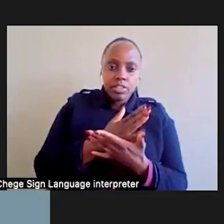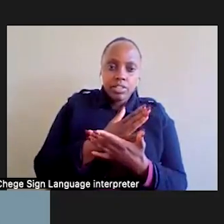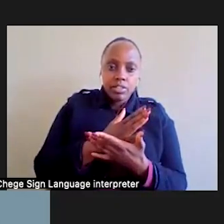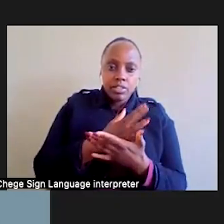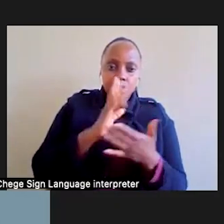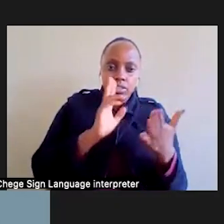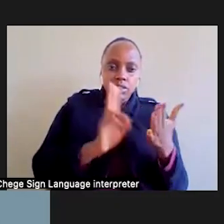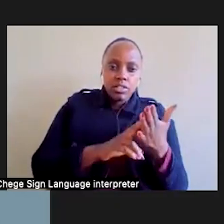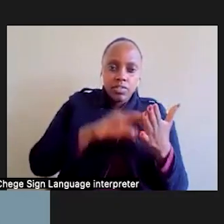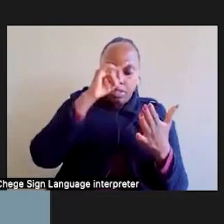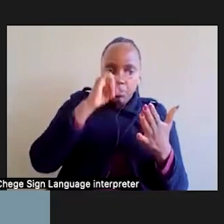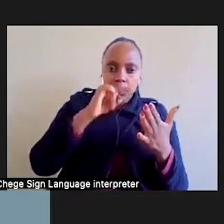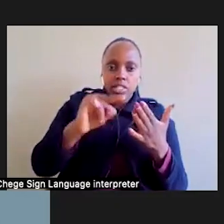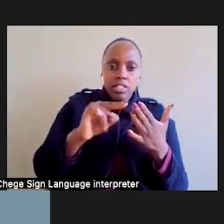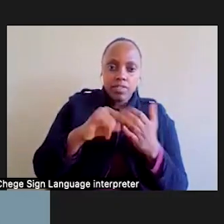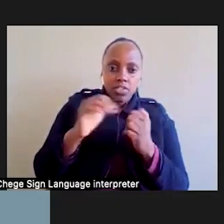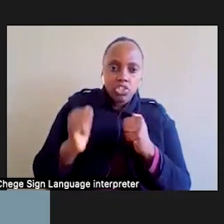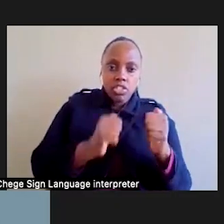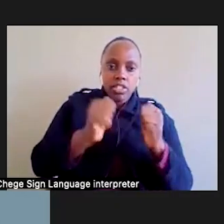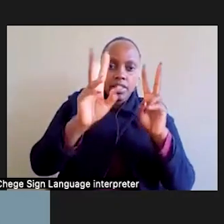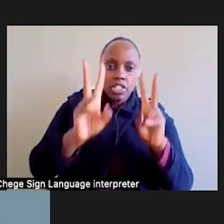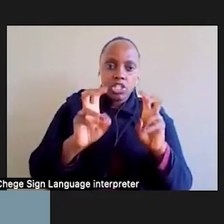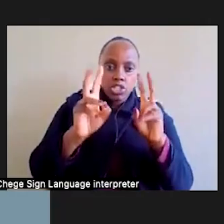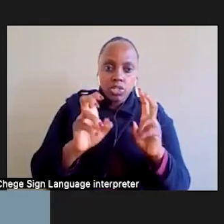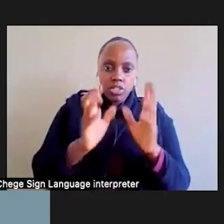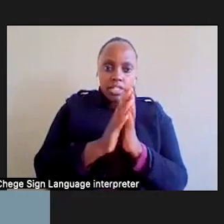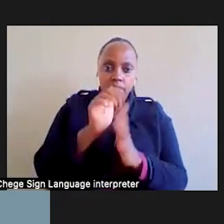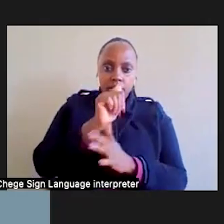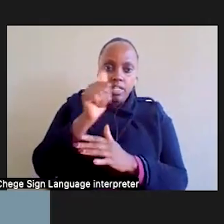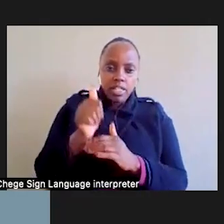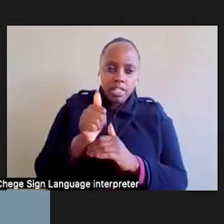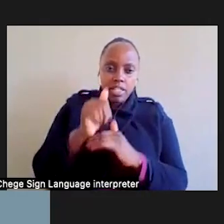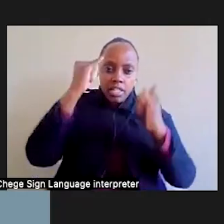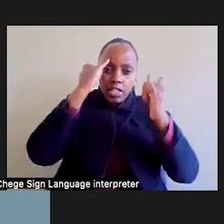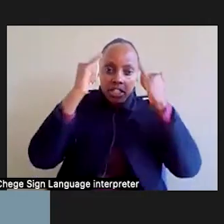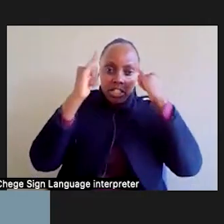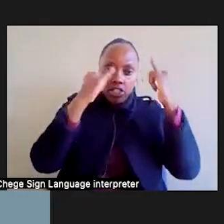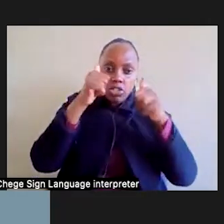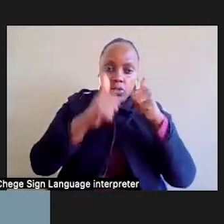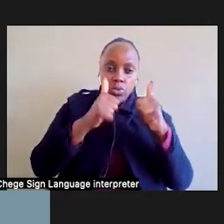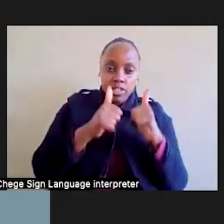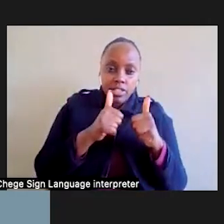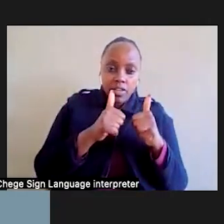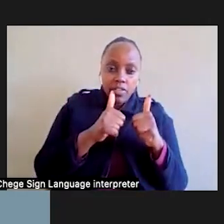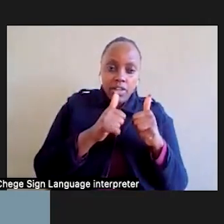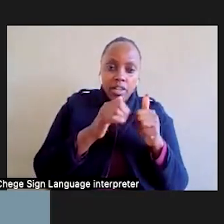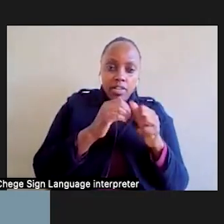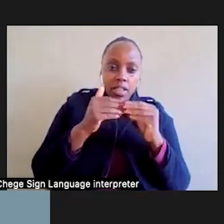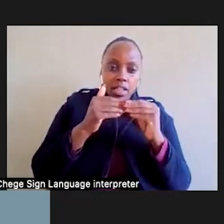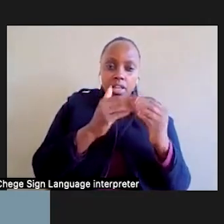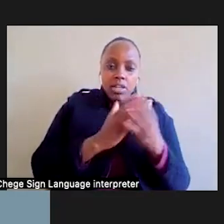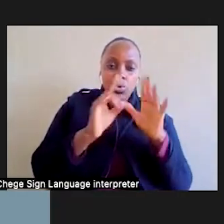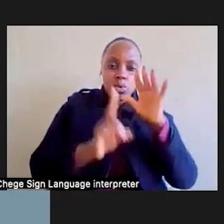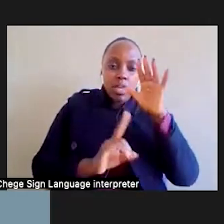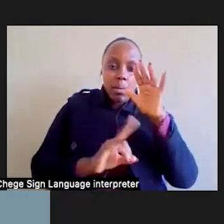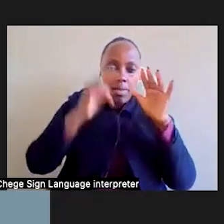the policies, strategic issues, and other initiatives that's made by the ministry. I